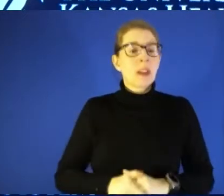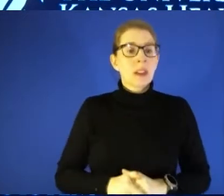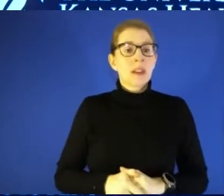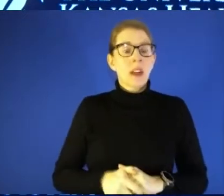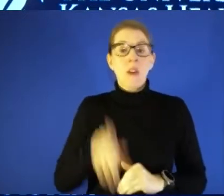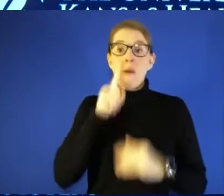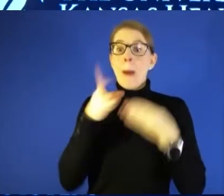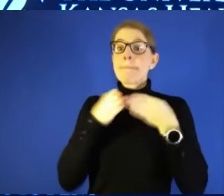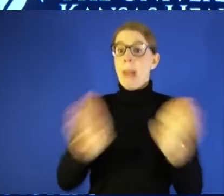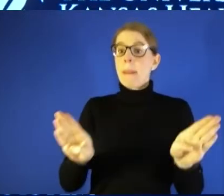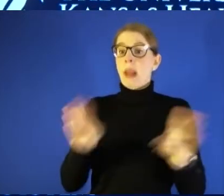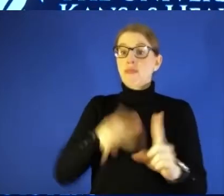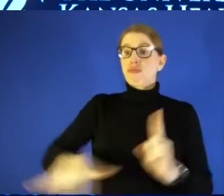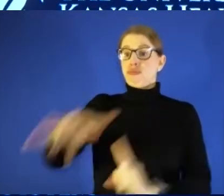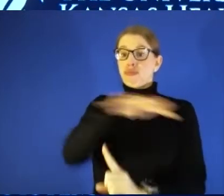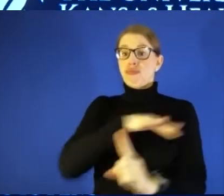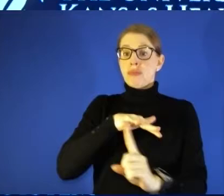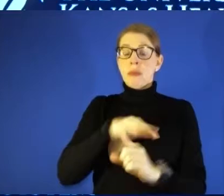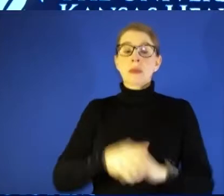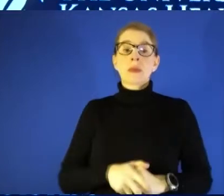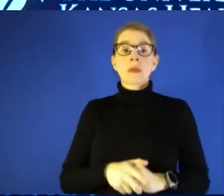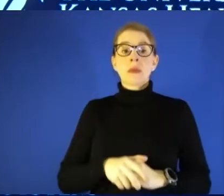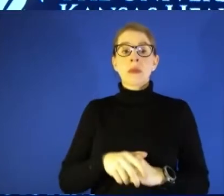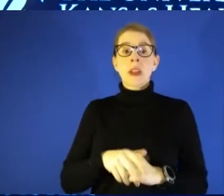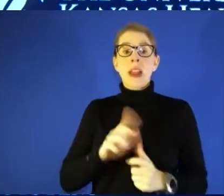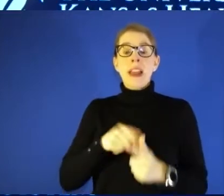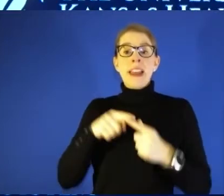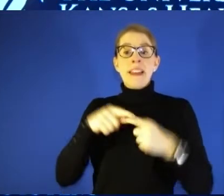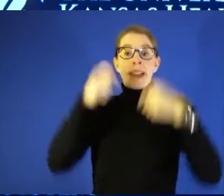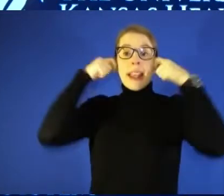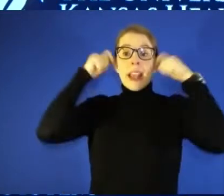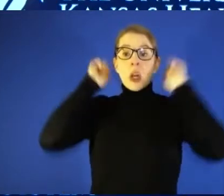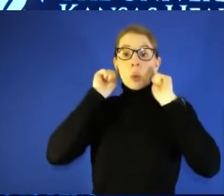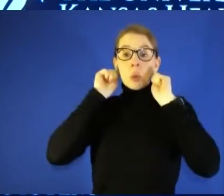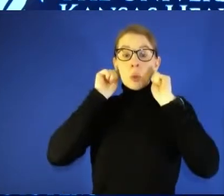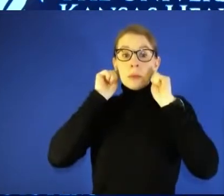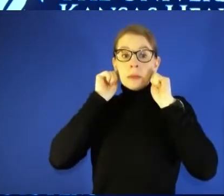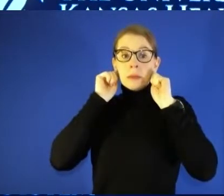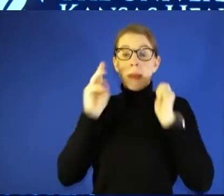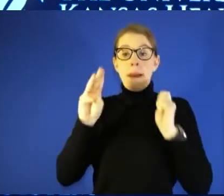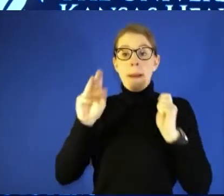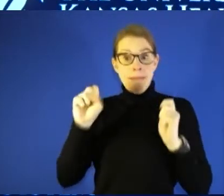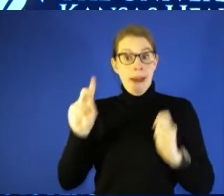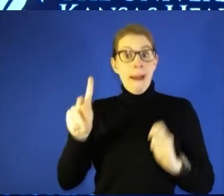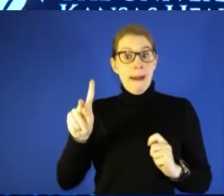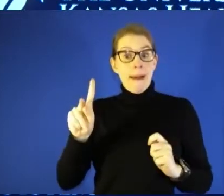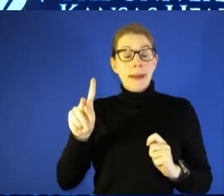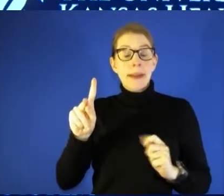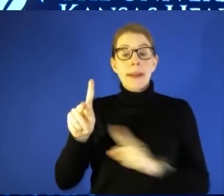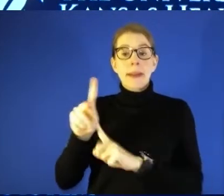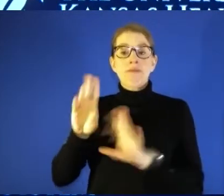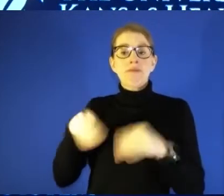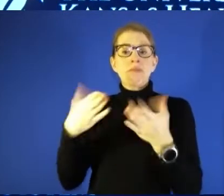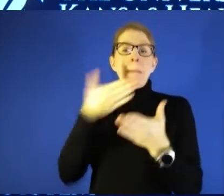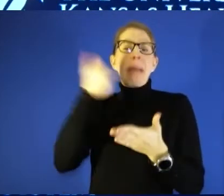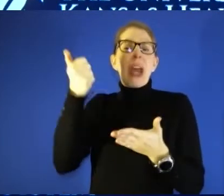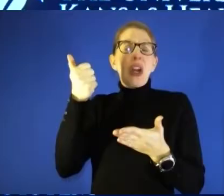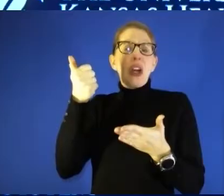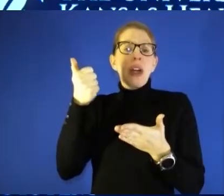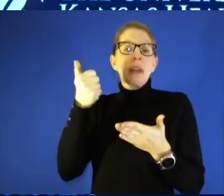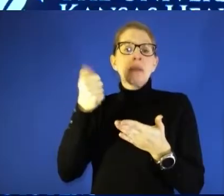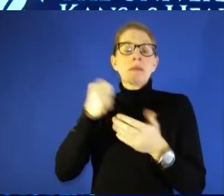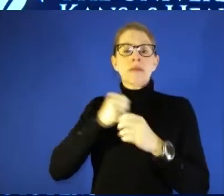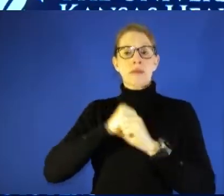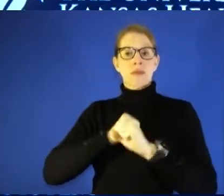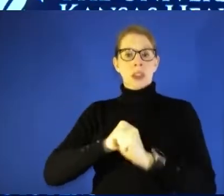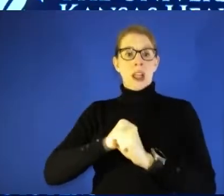setting. Then there's that ear loop mask, which is going to provide a little bit better protection, provided it fits well. A